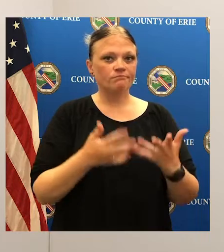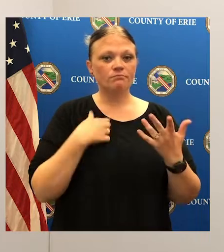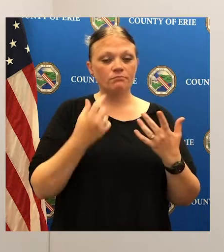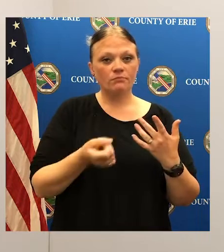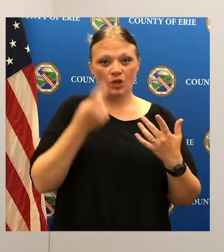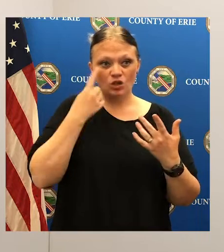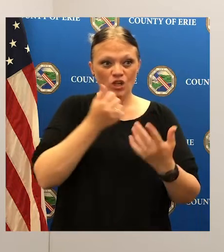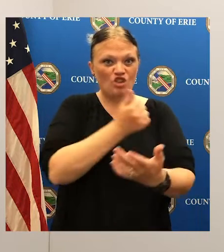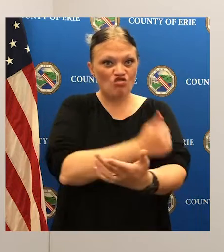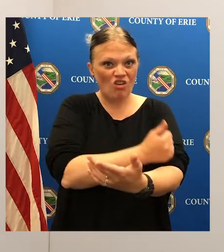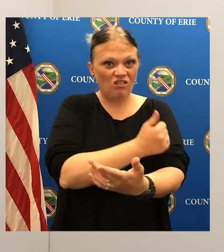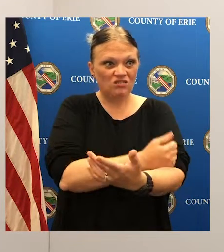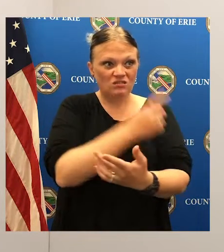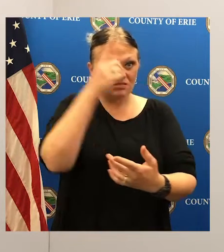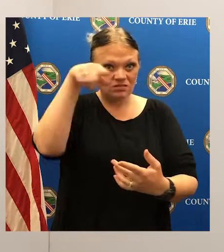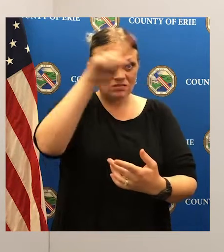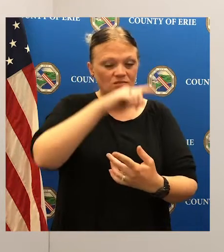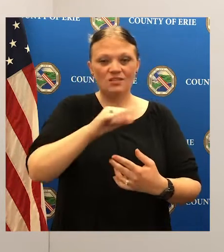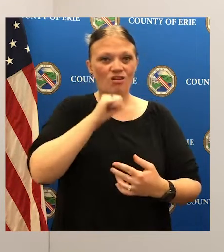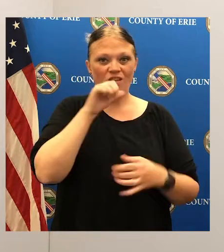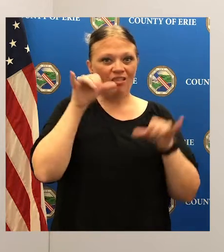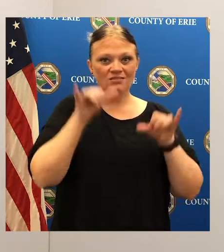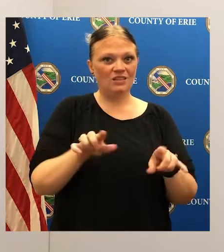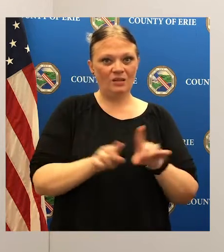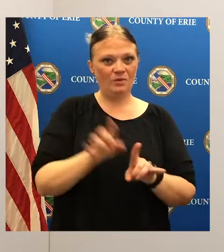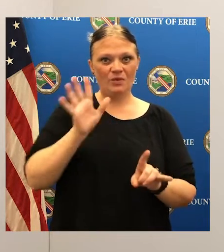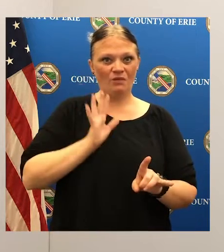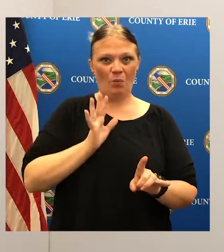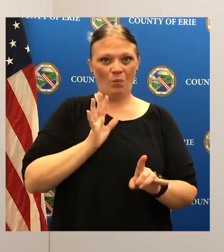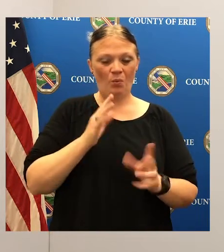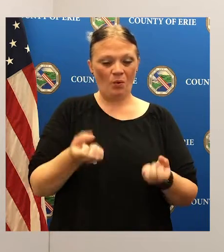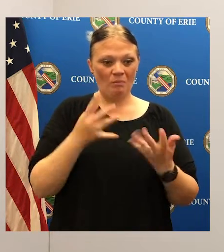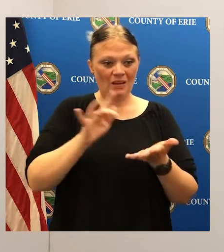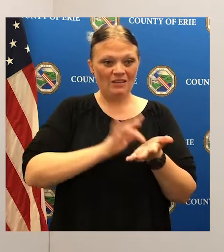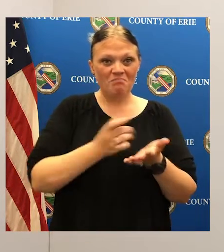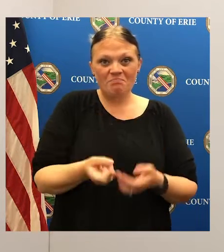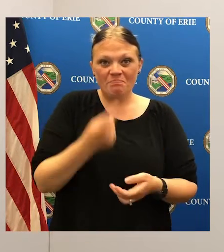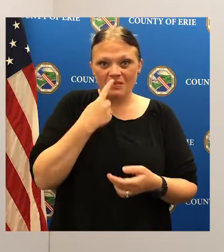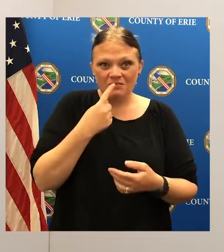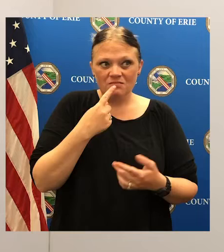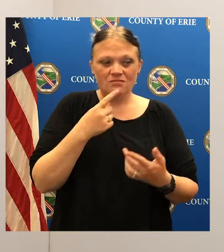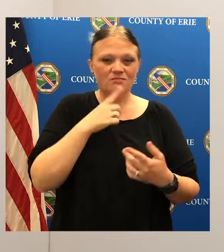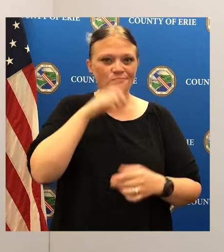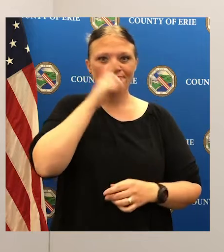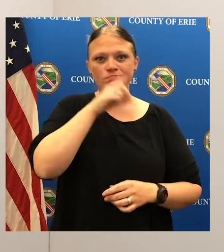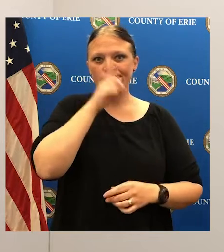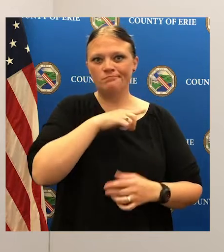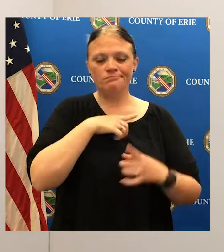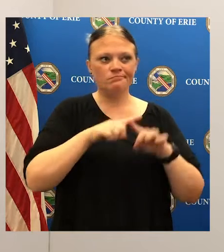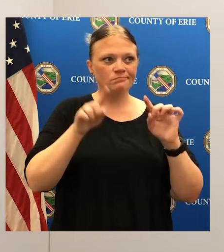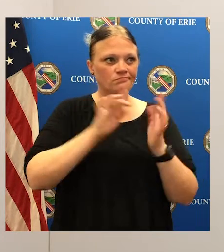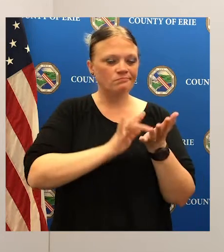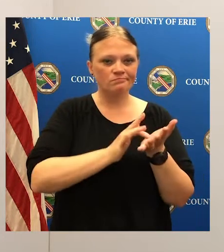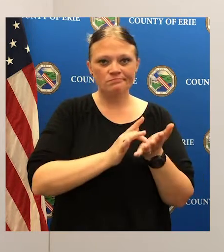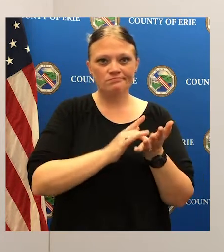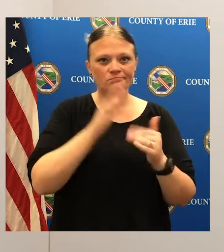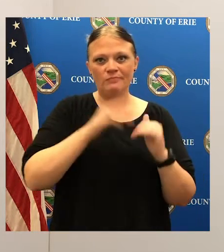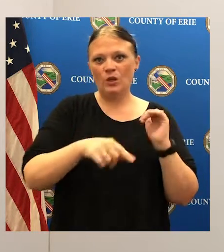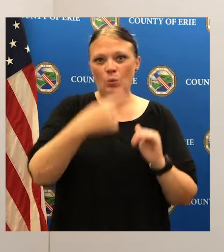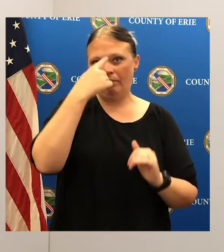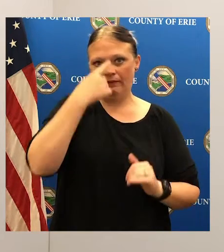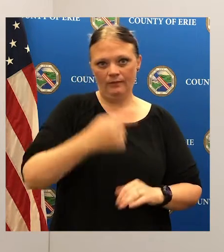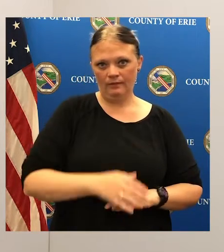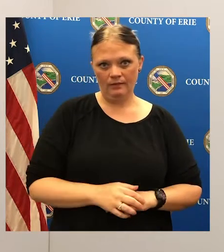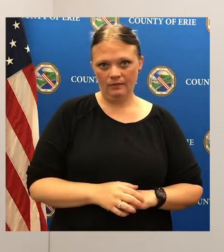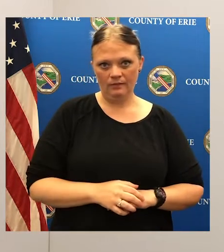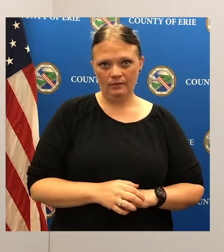street. And understanding that drugs on the street today are not what we think they are. There's many pills out there that are counterfeit, different medications than what